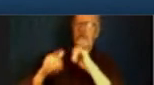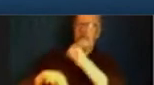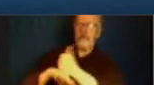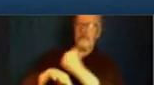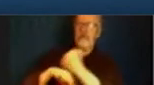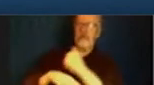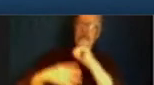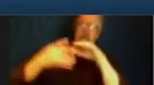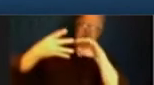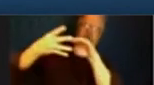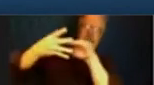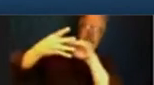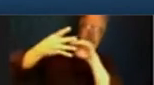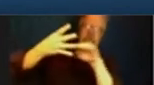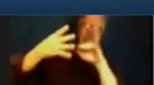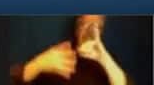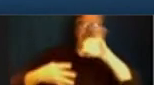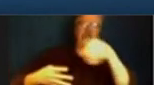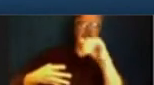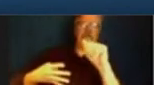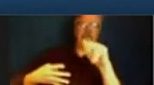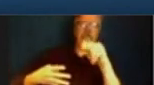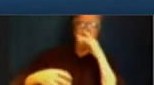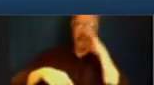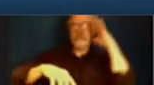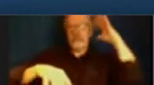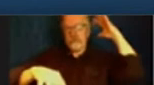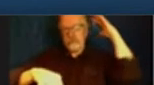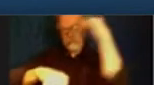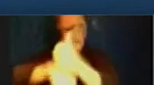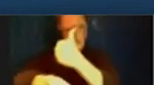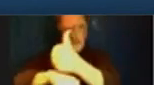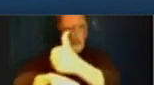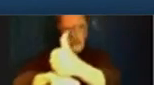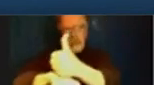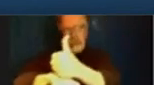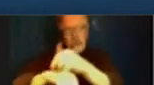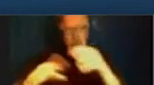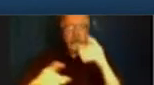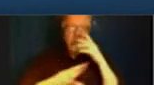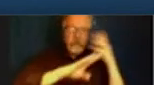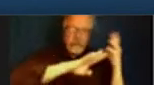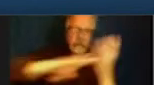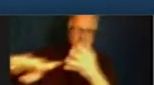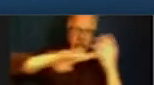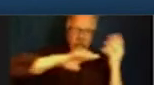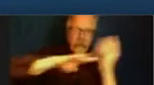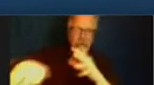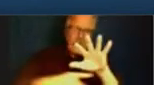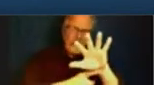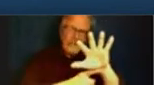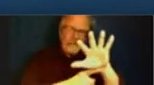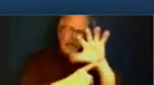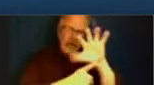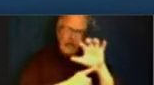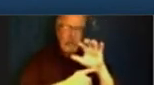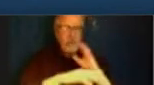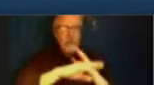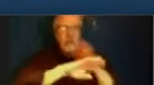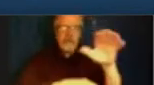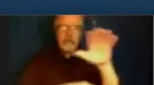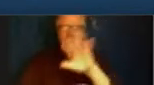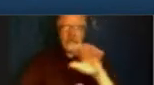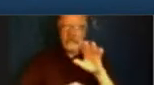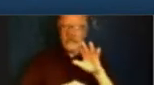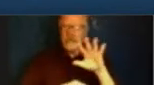that will be a high throughput site in excess of 500 vaccinations a day. We'll also have some